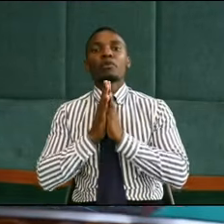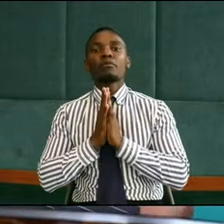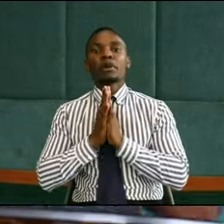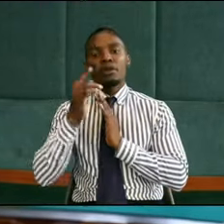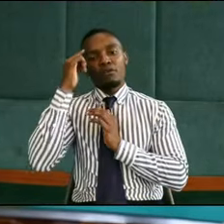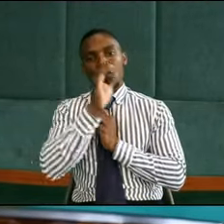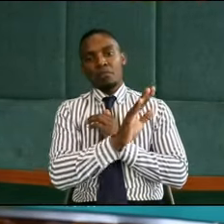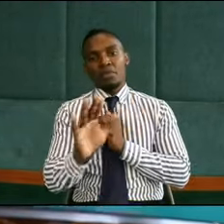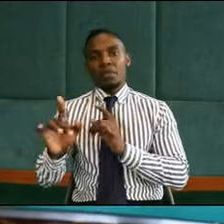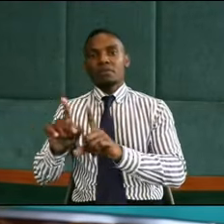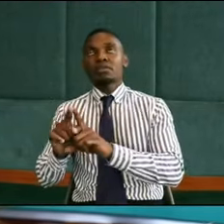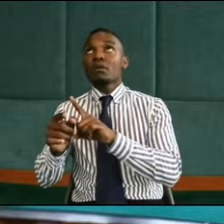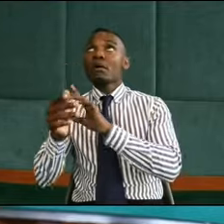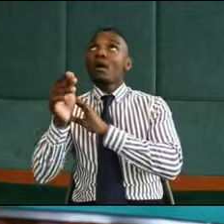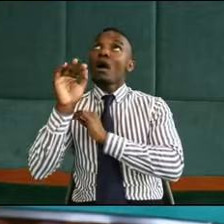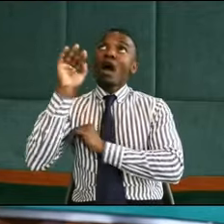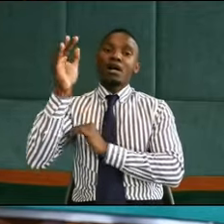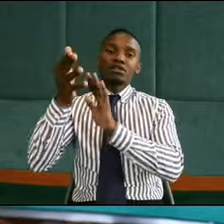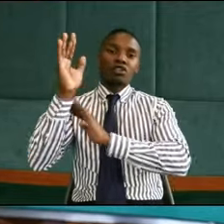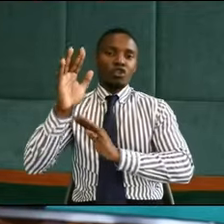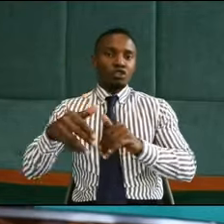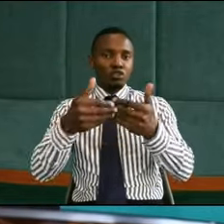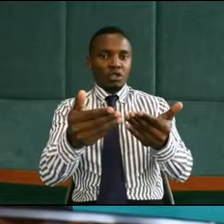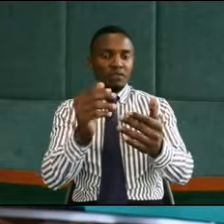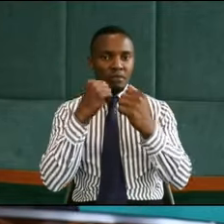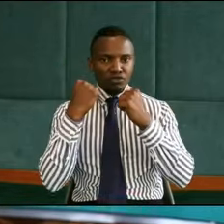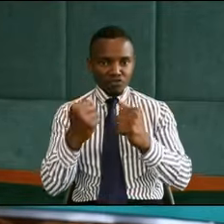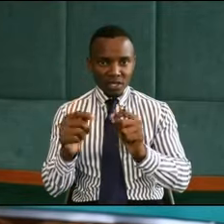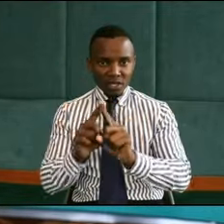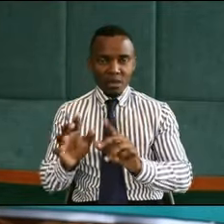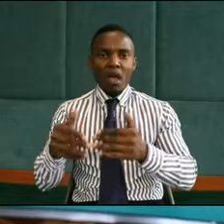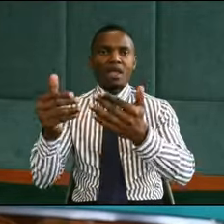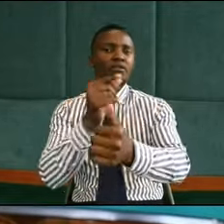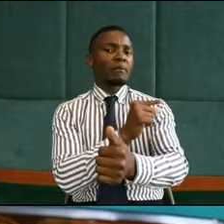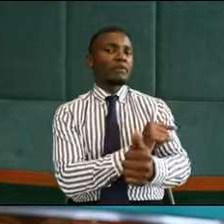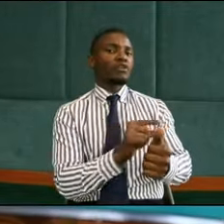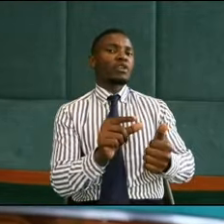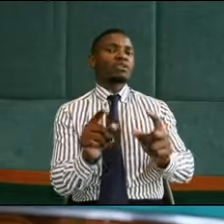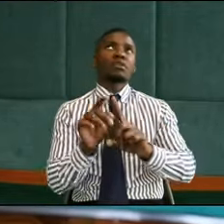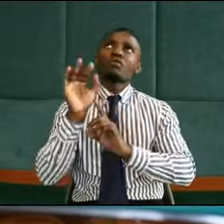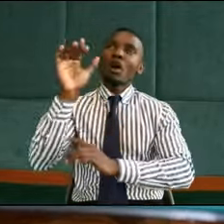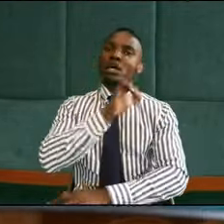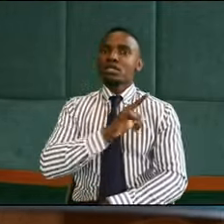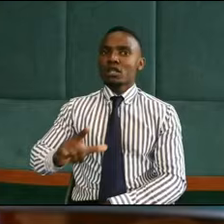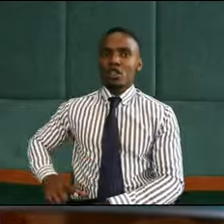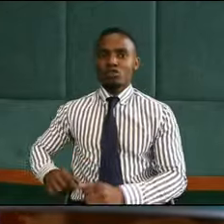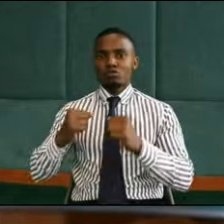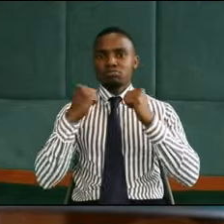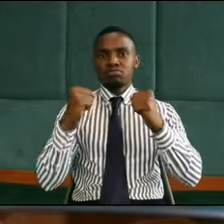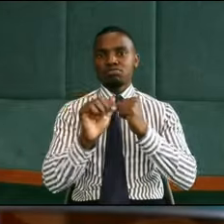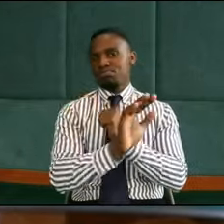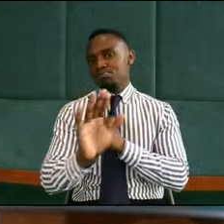ask the Lord to give them strength. Ask the Lord to give them the grace. To ask the Lord to strengthen them as